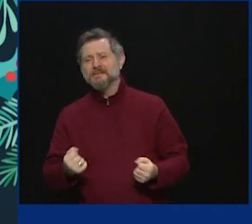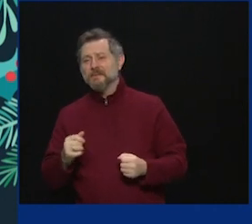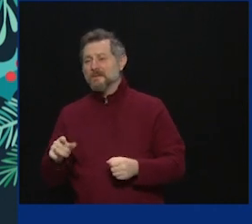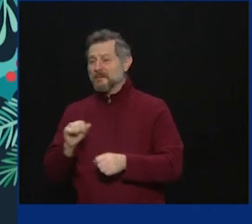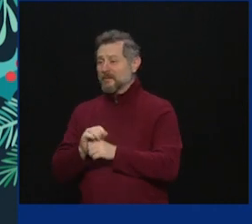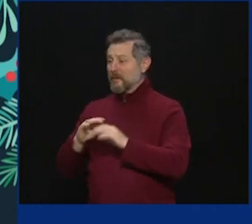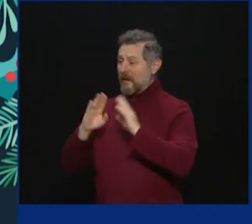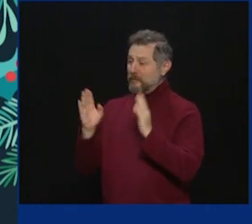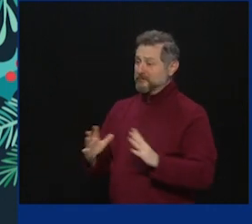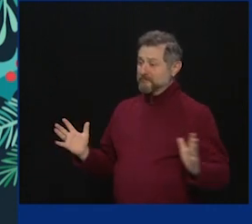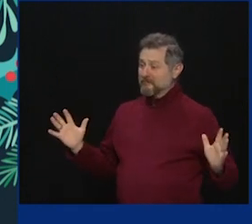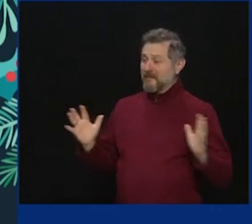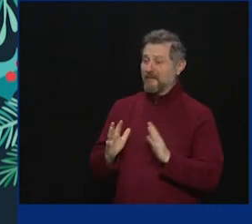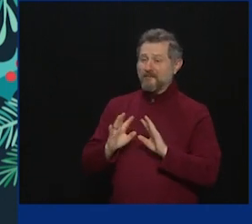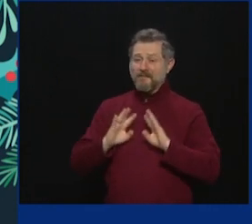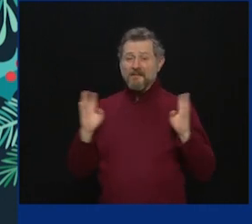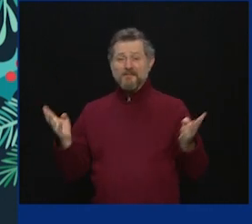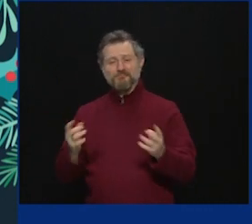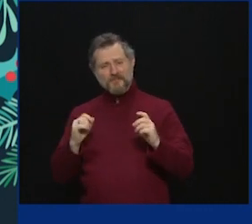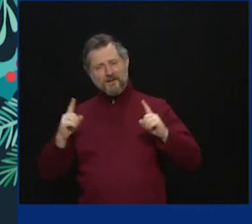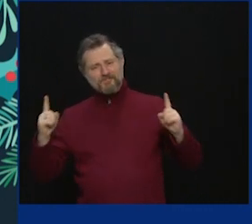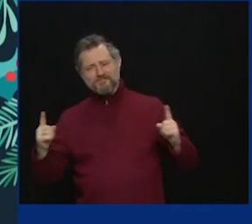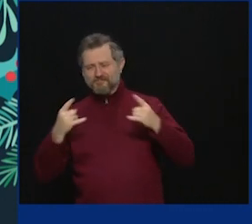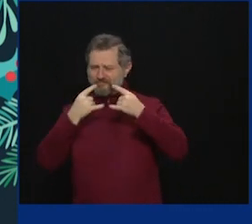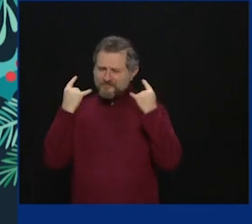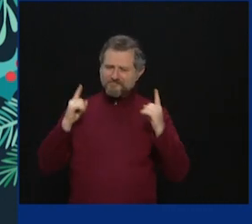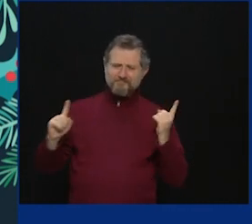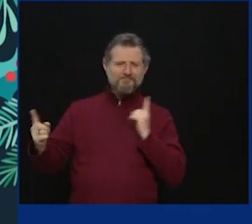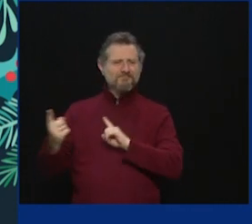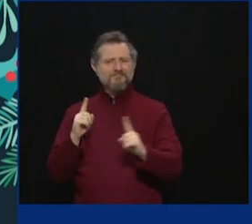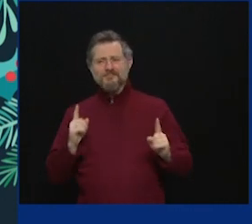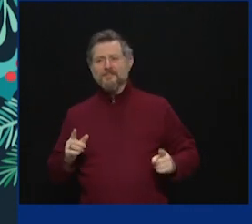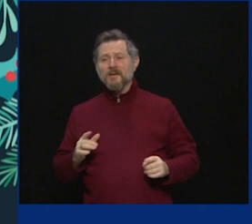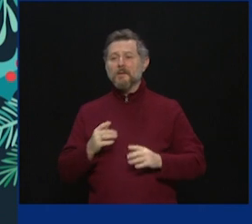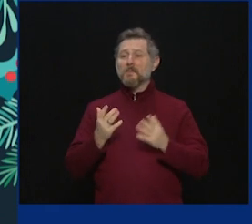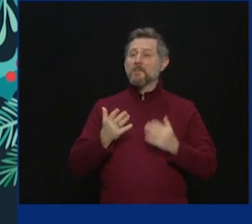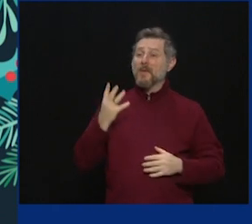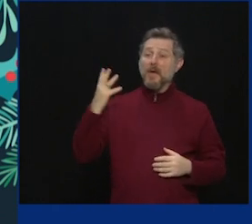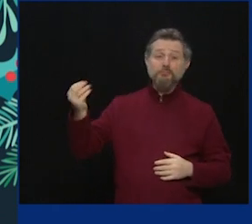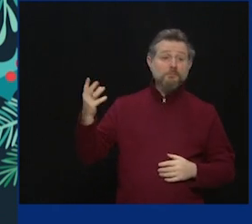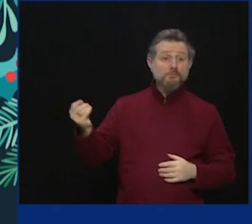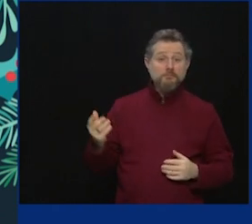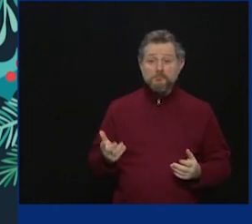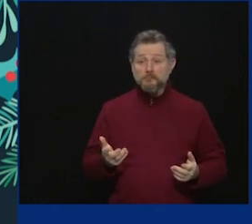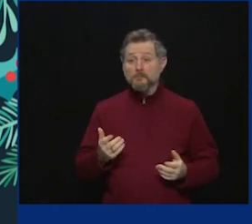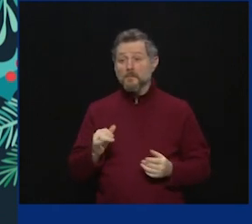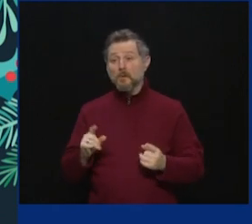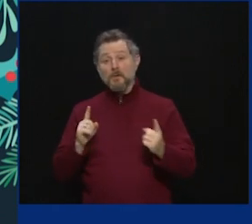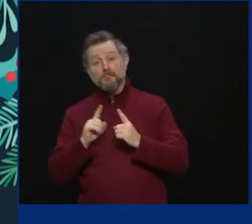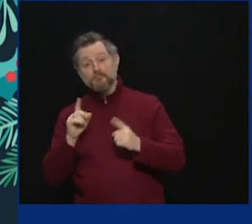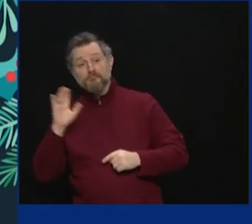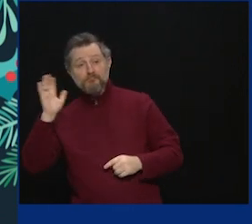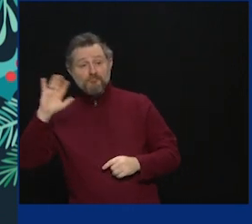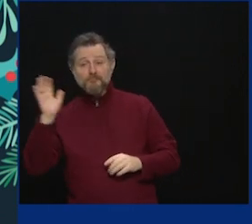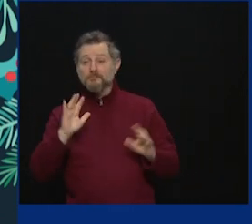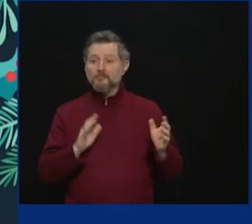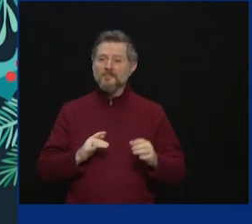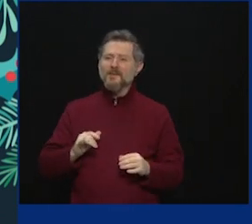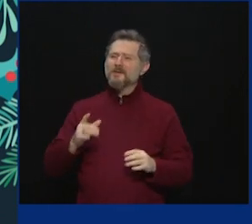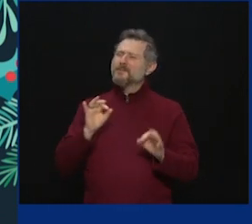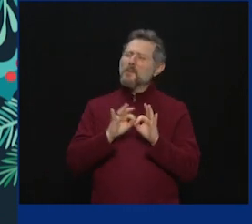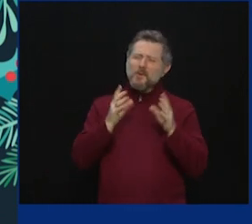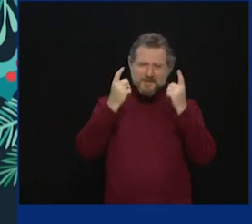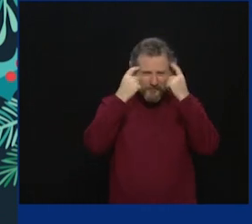on, keep the distance, visit somebody maybe outdoors a little bit. I know it's chilly, but just be really smart about this, be